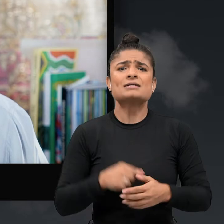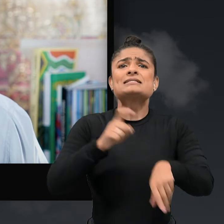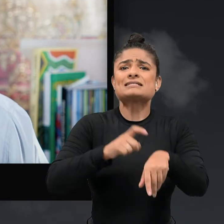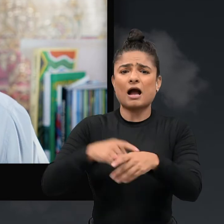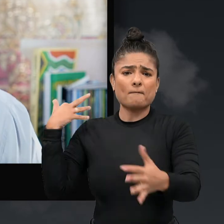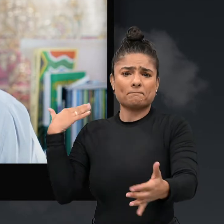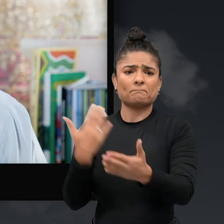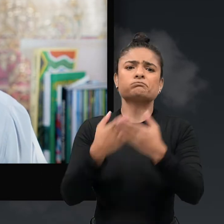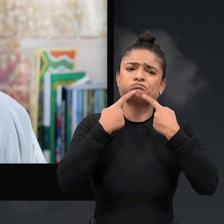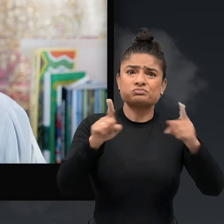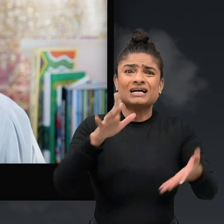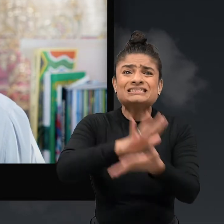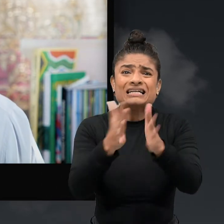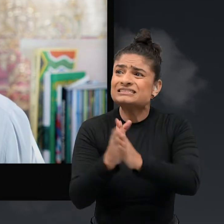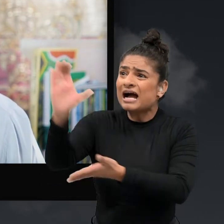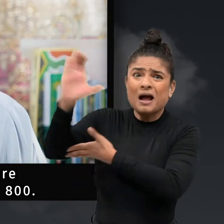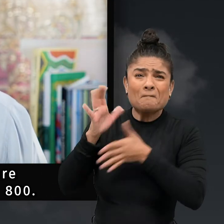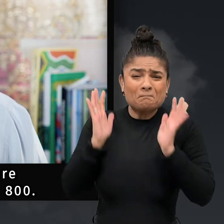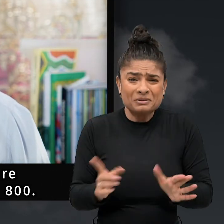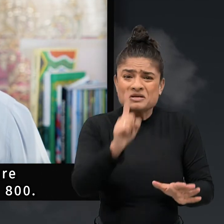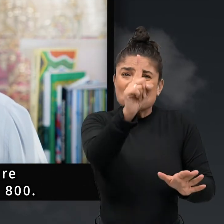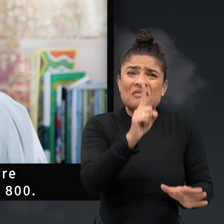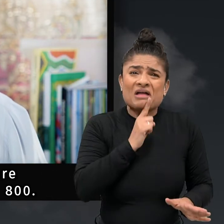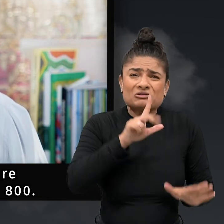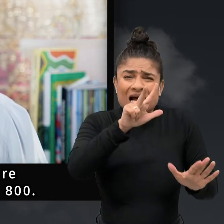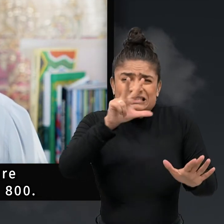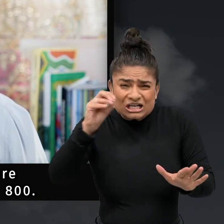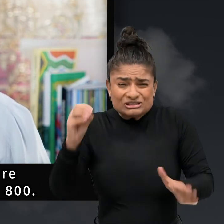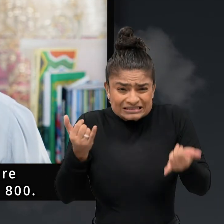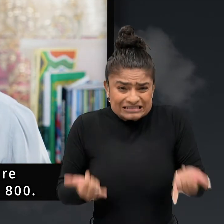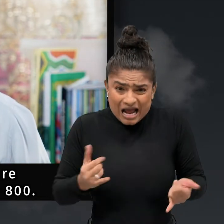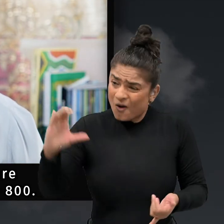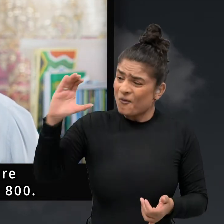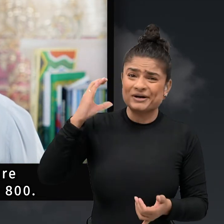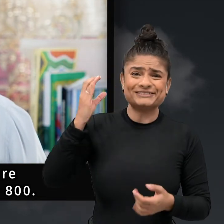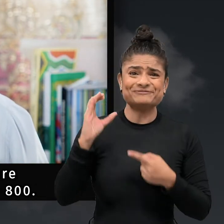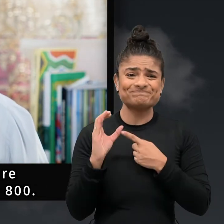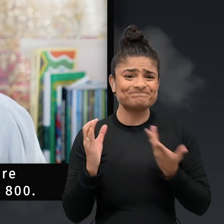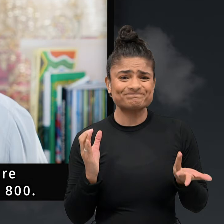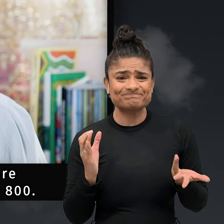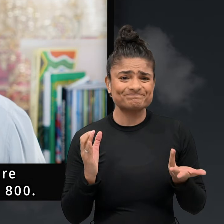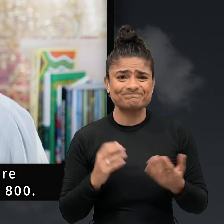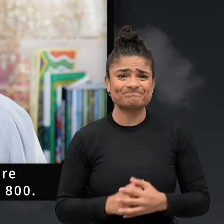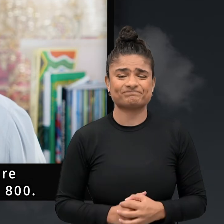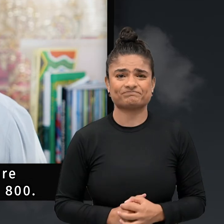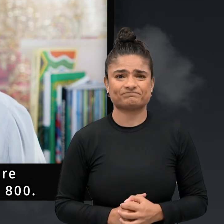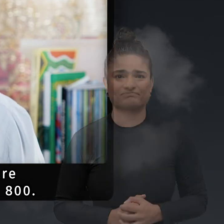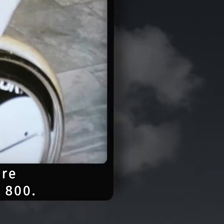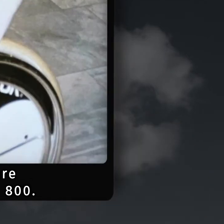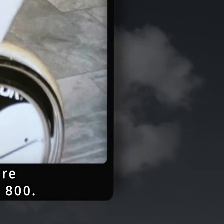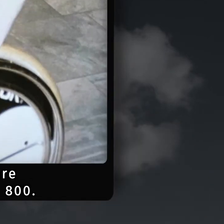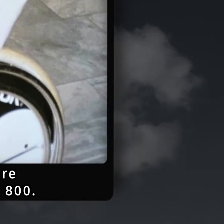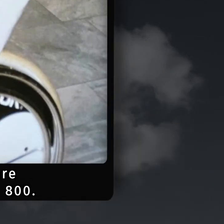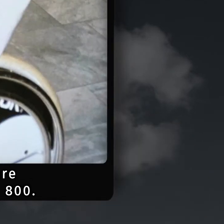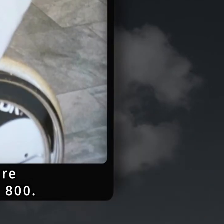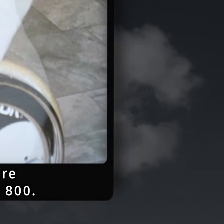ni vutsoniwa va ha xaniseka, vo kuma ti-grant ntsena ta SASA leti ti nga vuriki nchumu hi ku loko mo